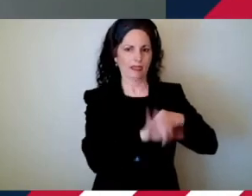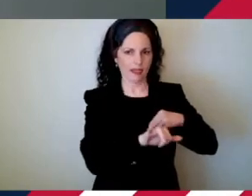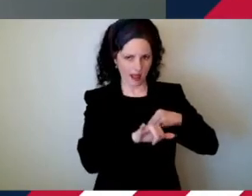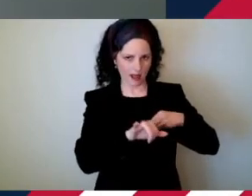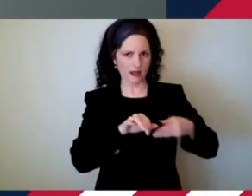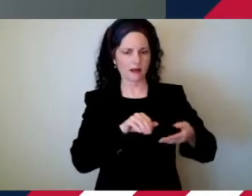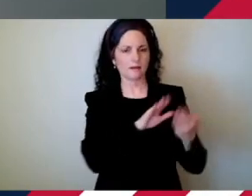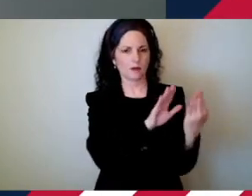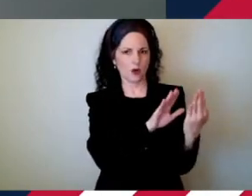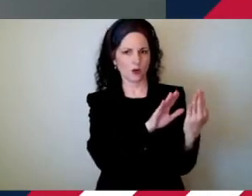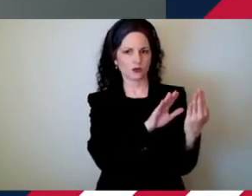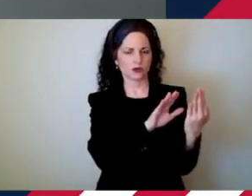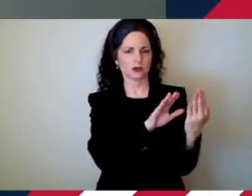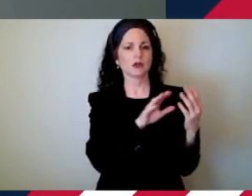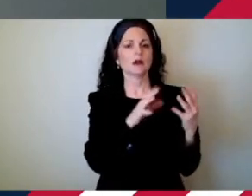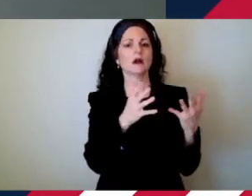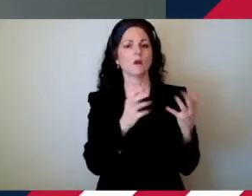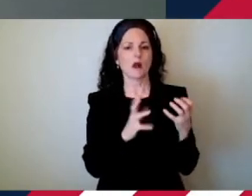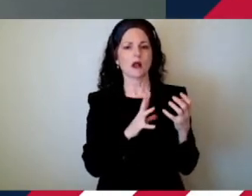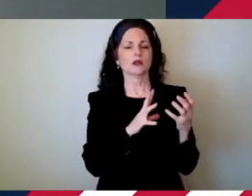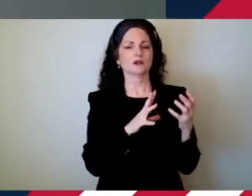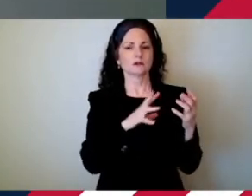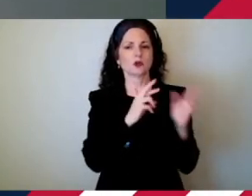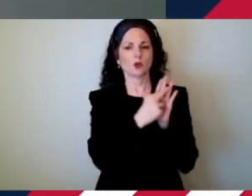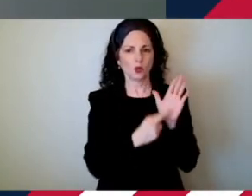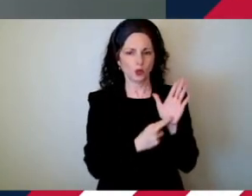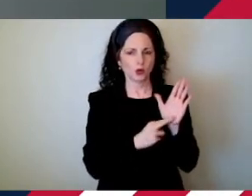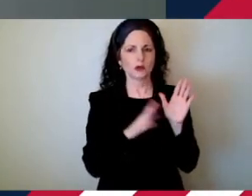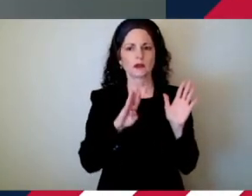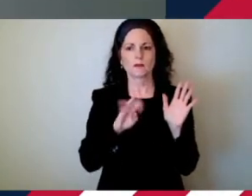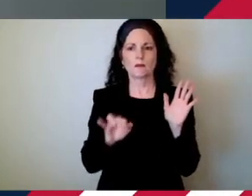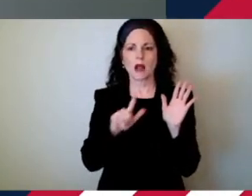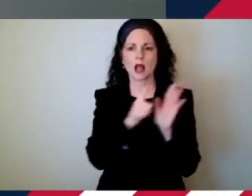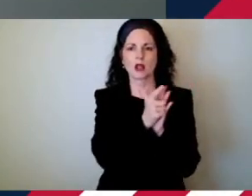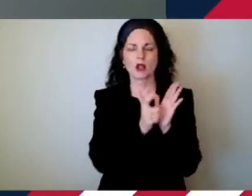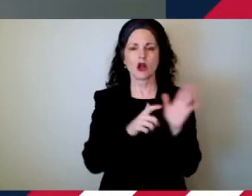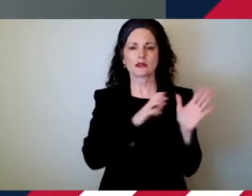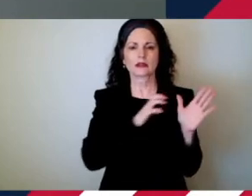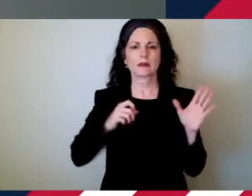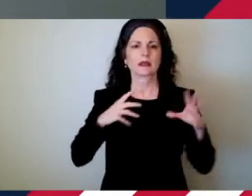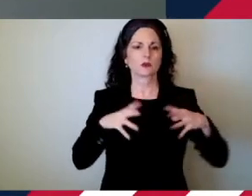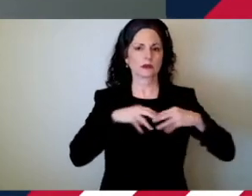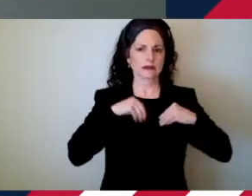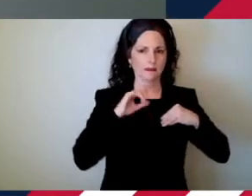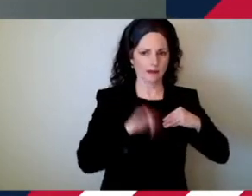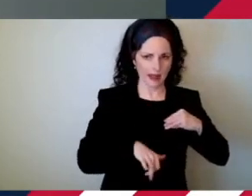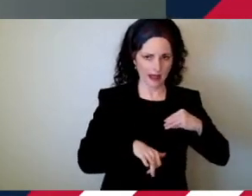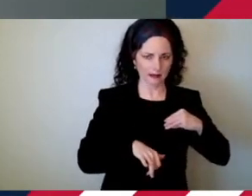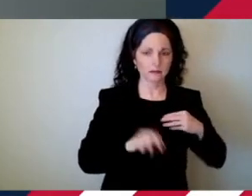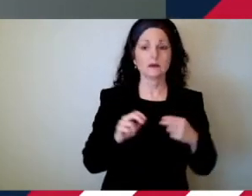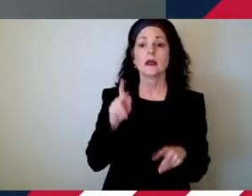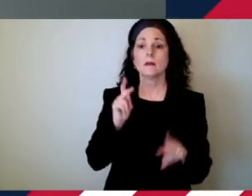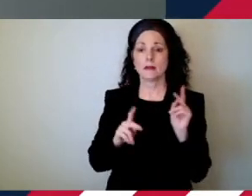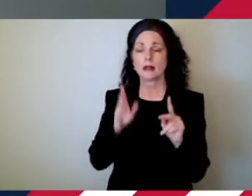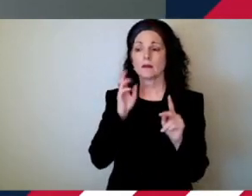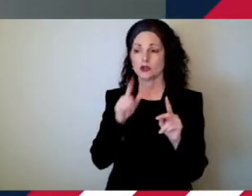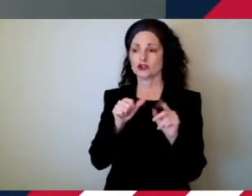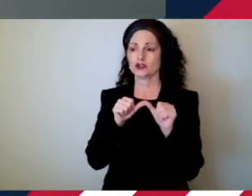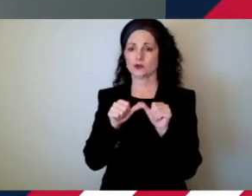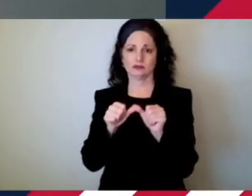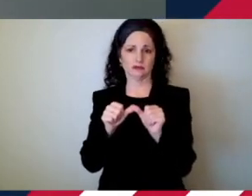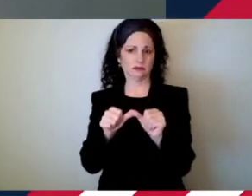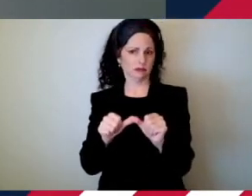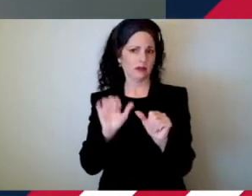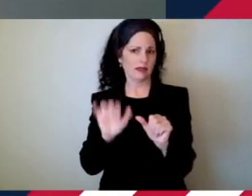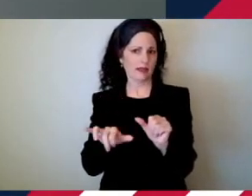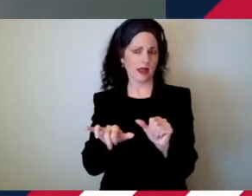Committee. Specifically, a candidate who has earned statewide delegates and standing committee members should retain them upon the suspension of their